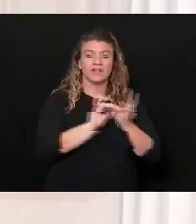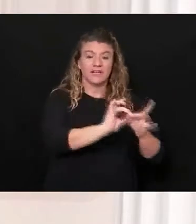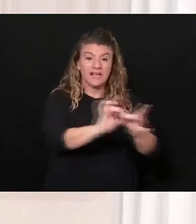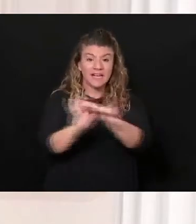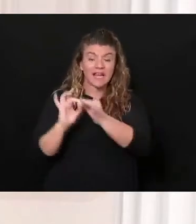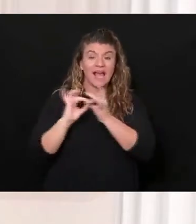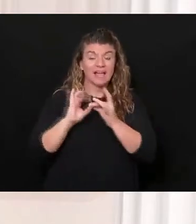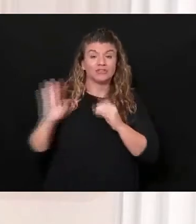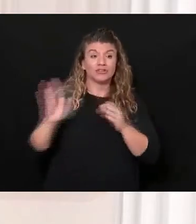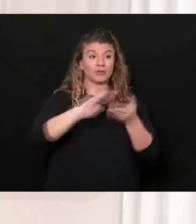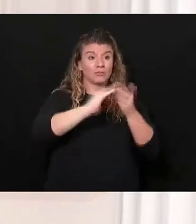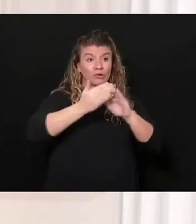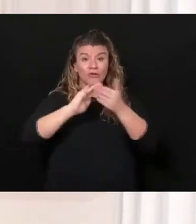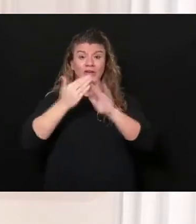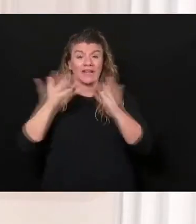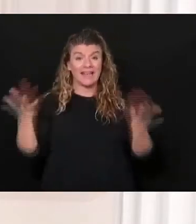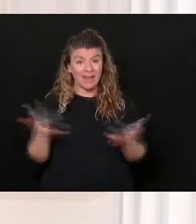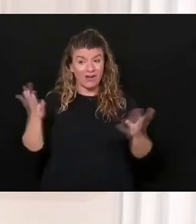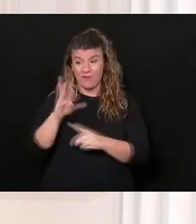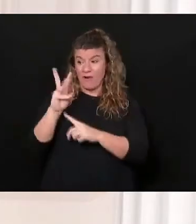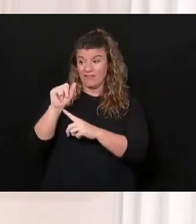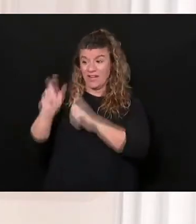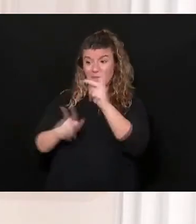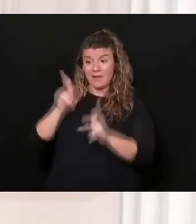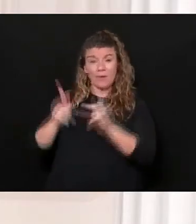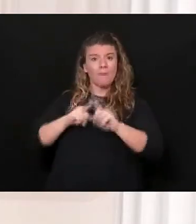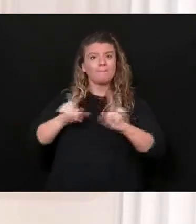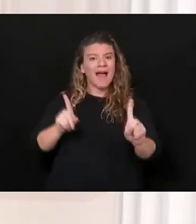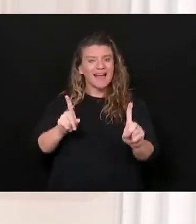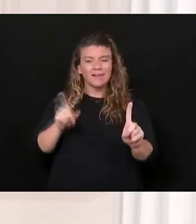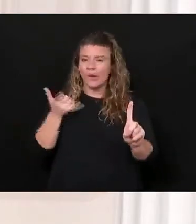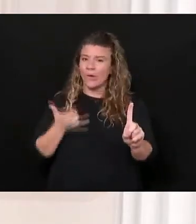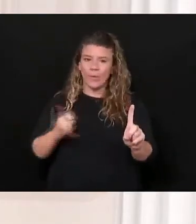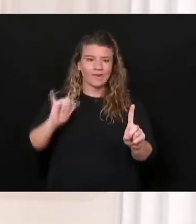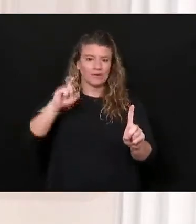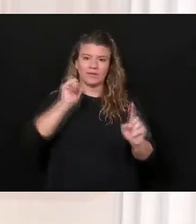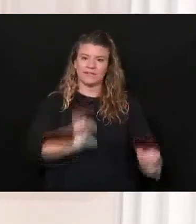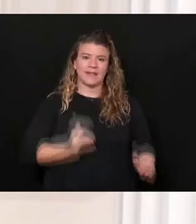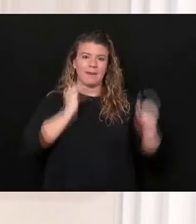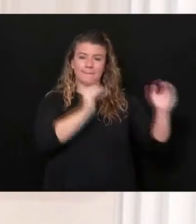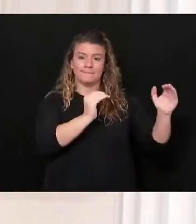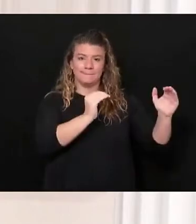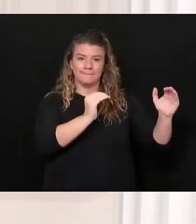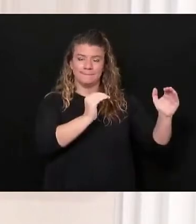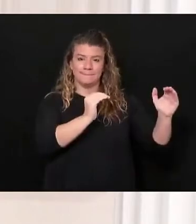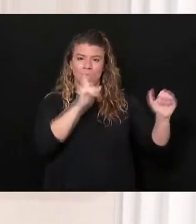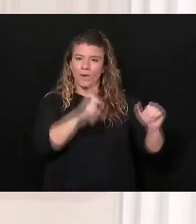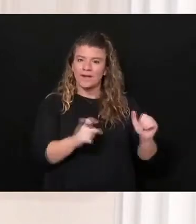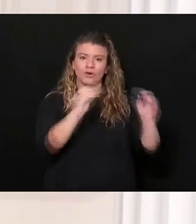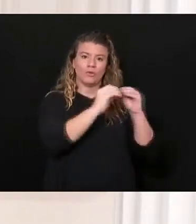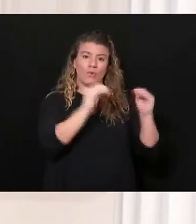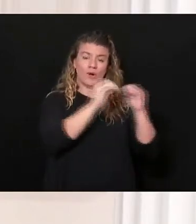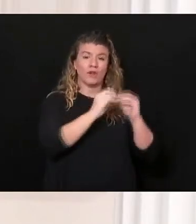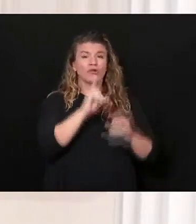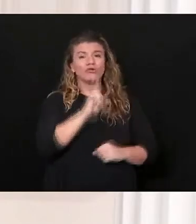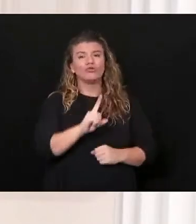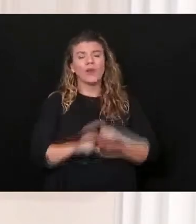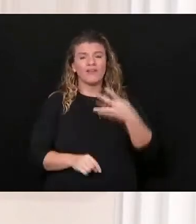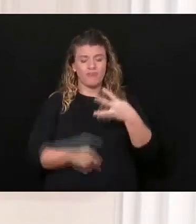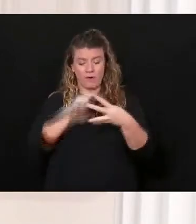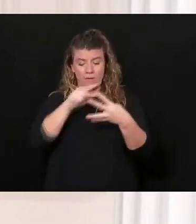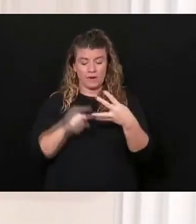a community of West Virginians, that we need to step it up. There's really 4 parts to an